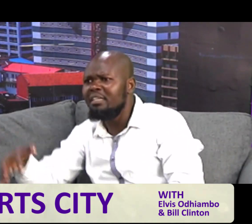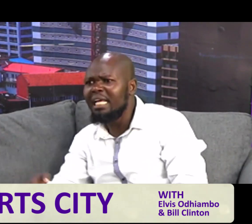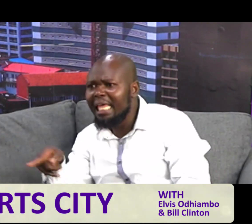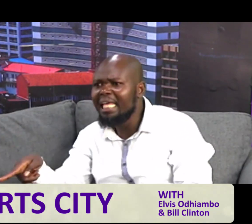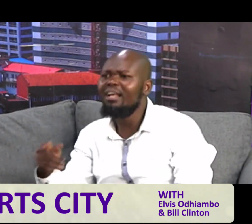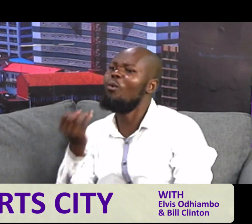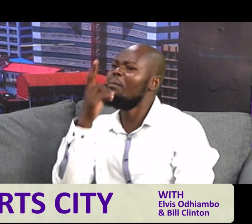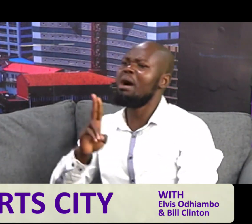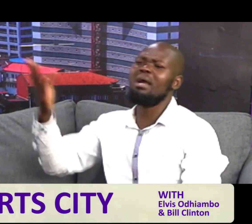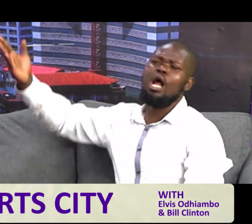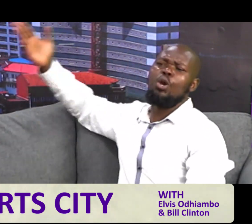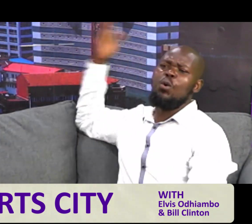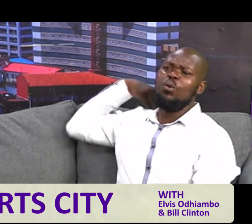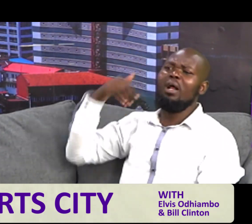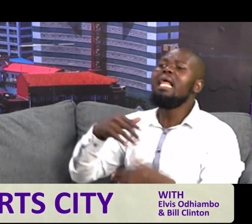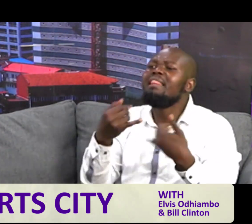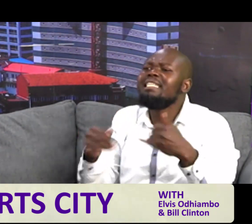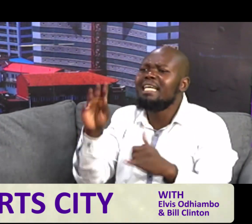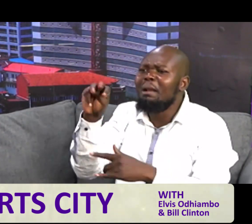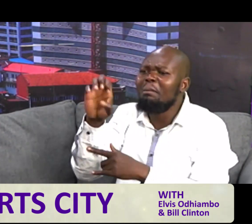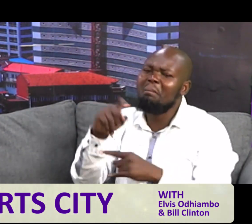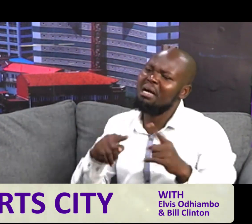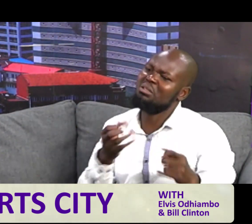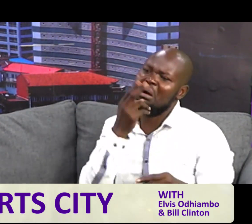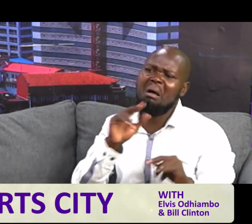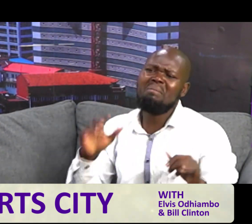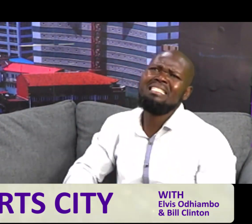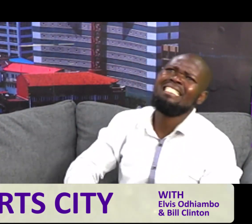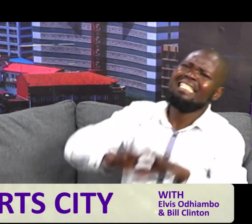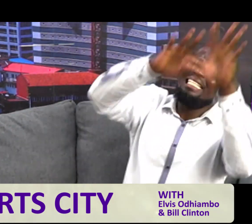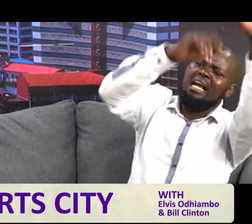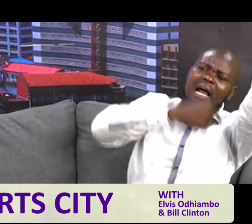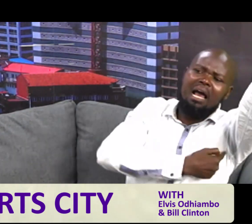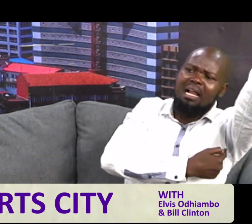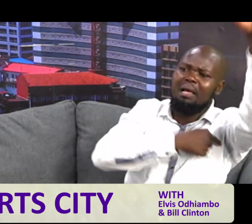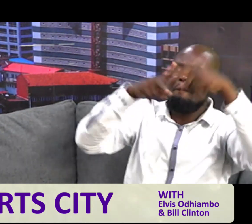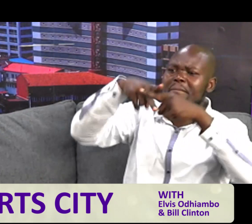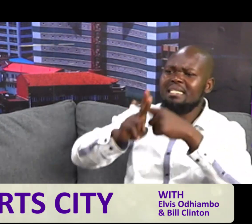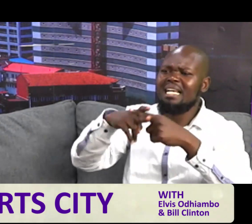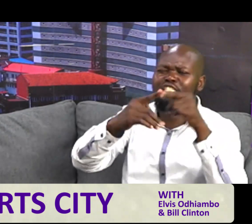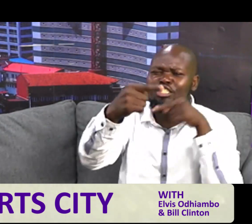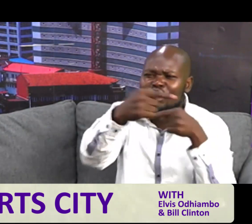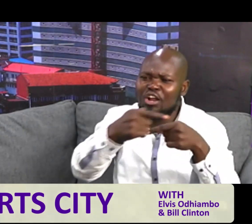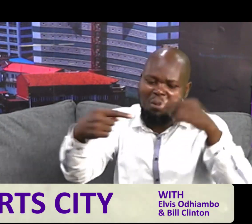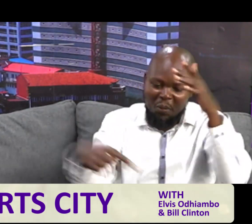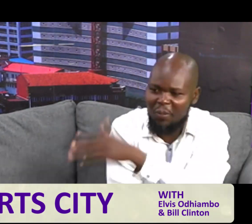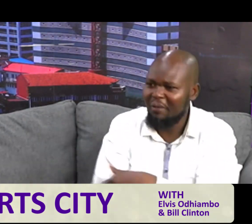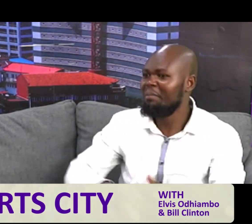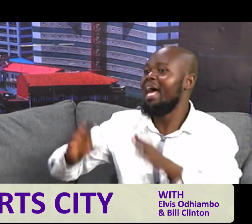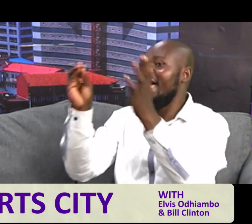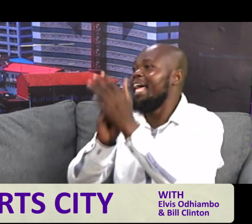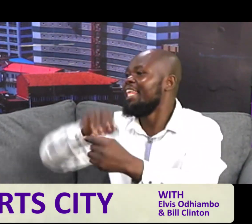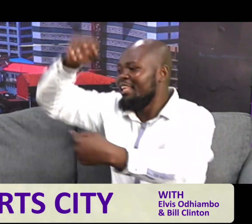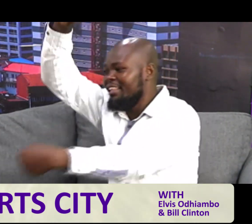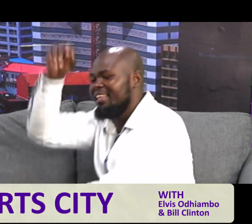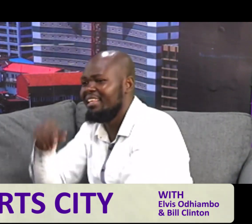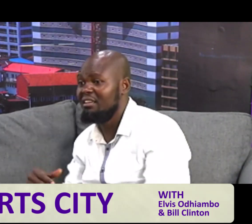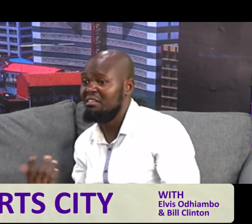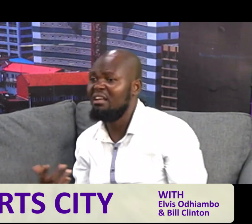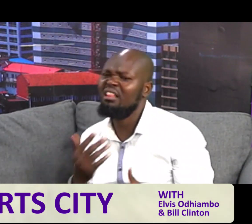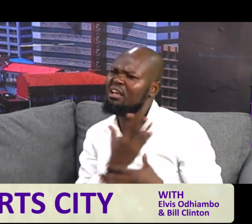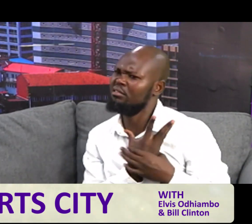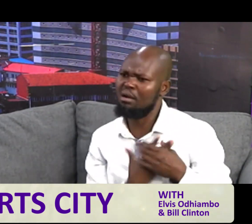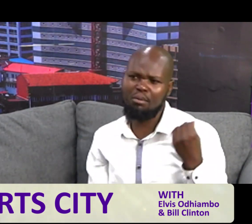you remember that game? There was a time they were playing with Manchester United, Right. and Kepa was really doing his best.